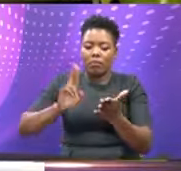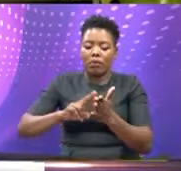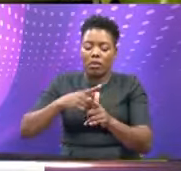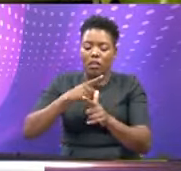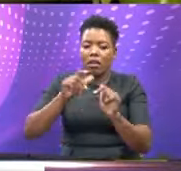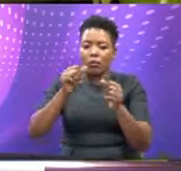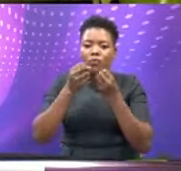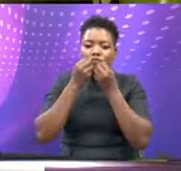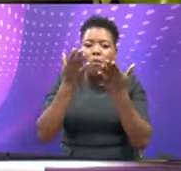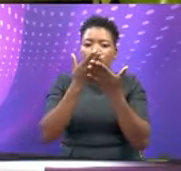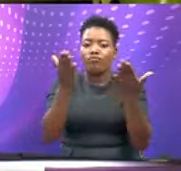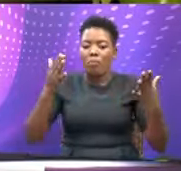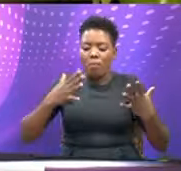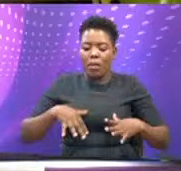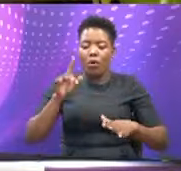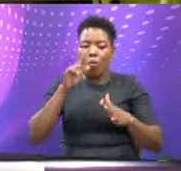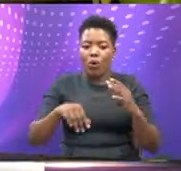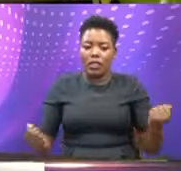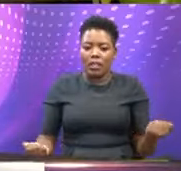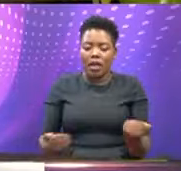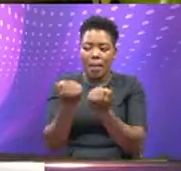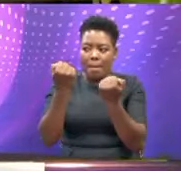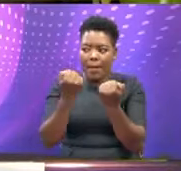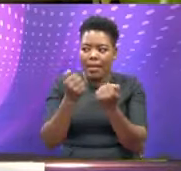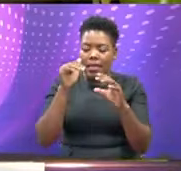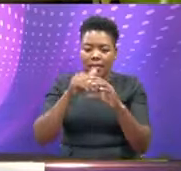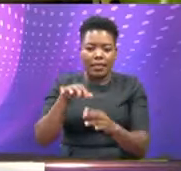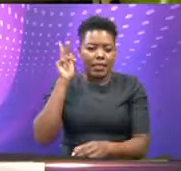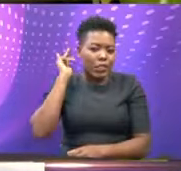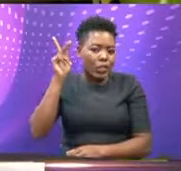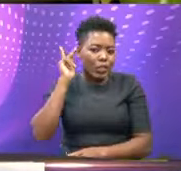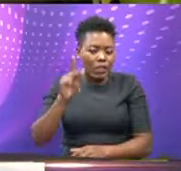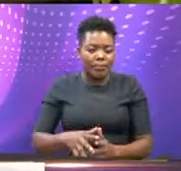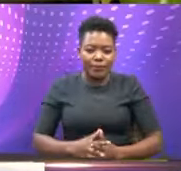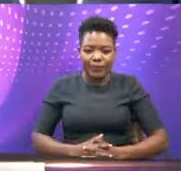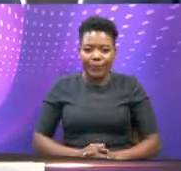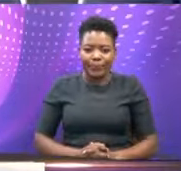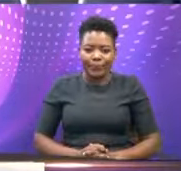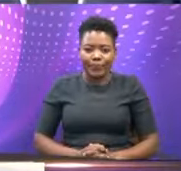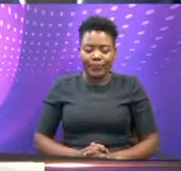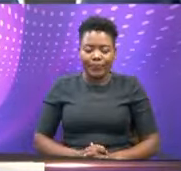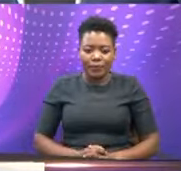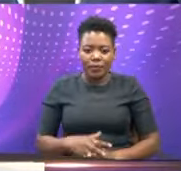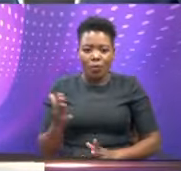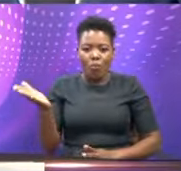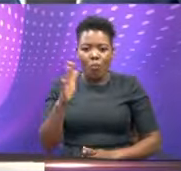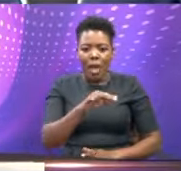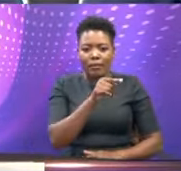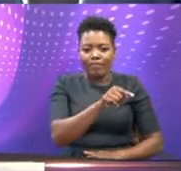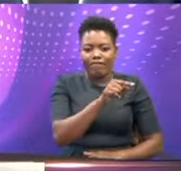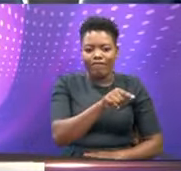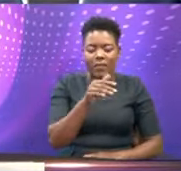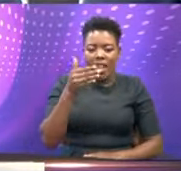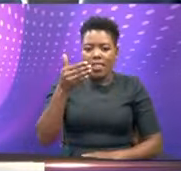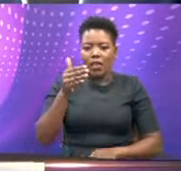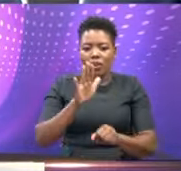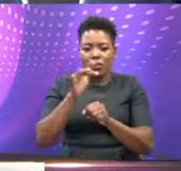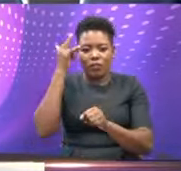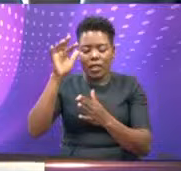miyo Nyako Ramogi achiel kachiel e weche magwa mag Ramogi TV. Emmanuel. Erokamano Chris Awino